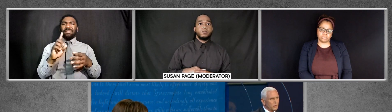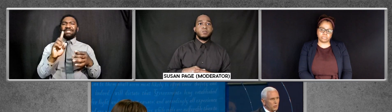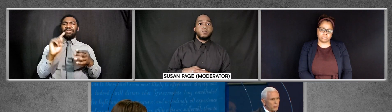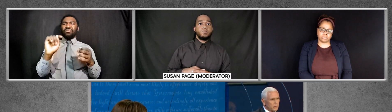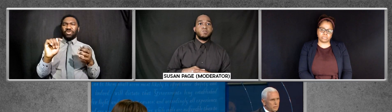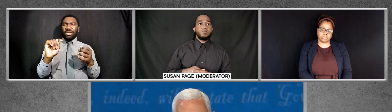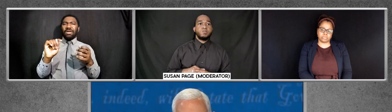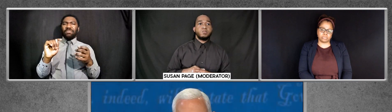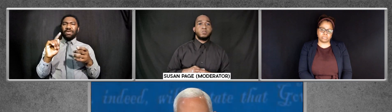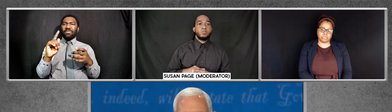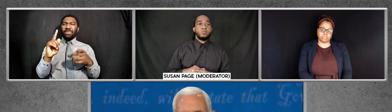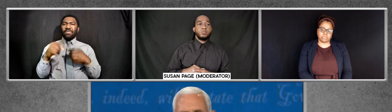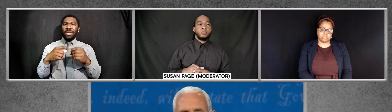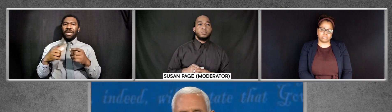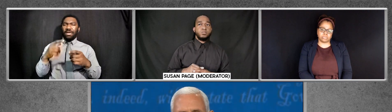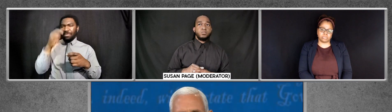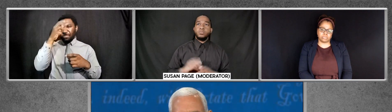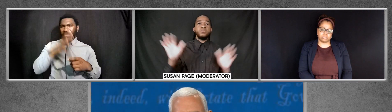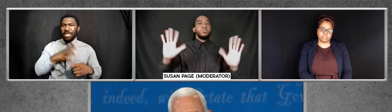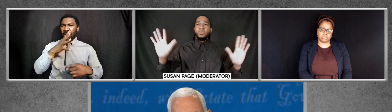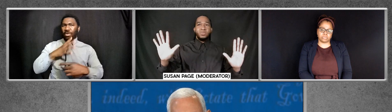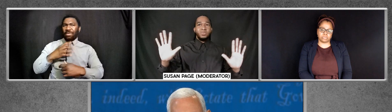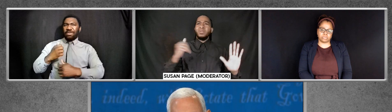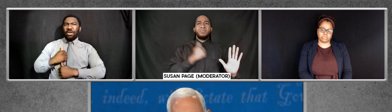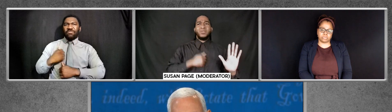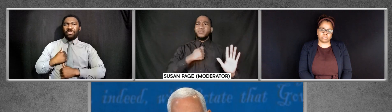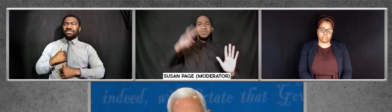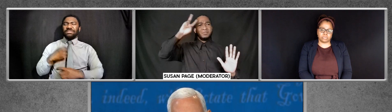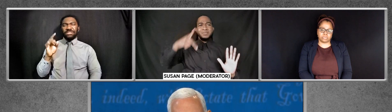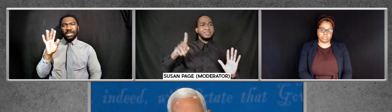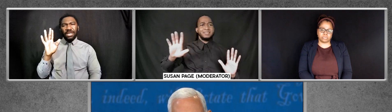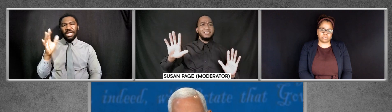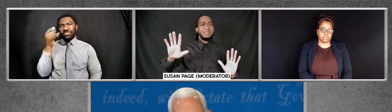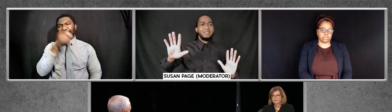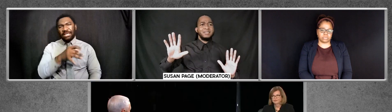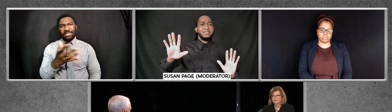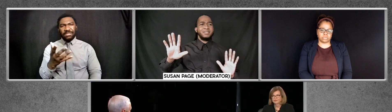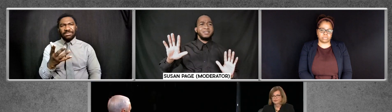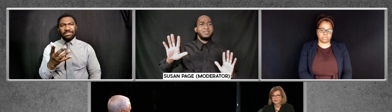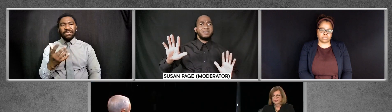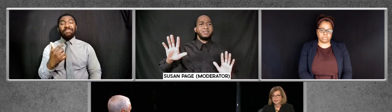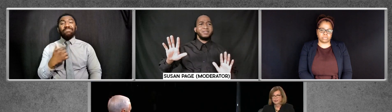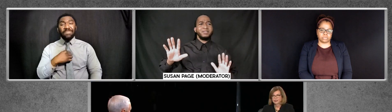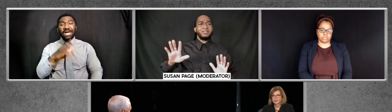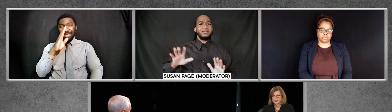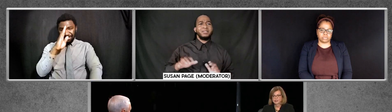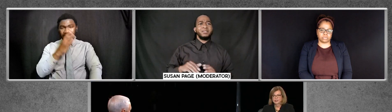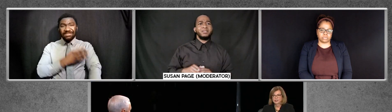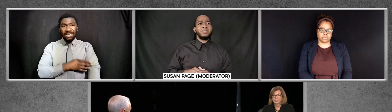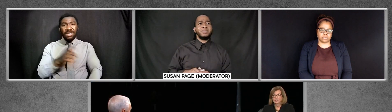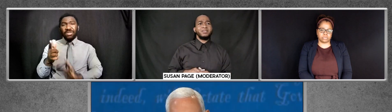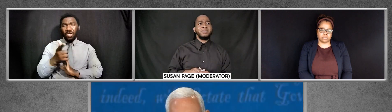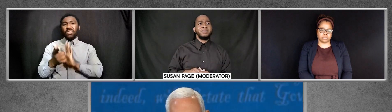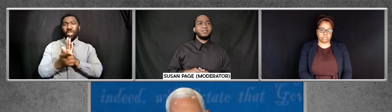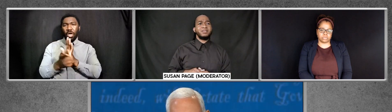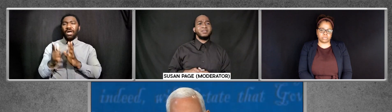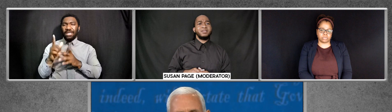are absurd. I'm sorry, Vice President My son Pence. is a captain in the United States Marine Corps. My son-in-law is deployed in the United States